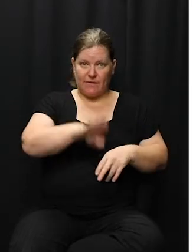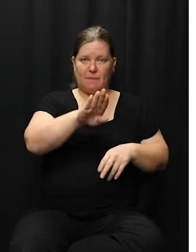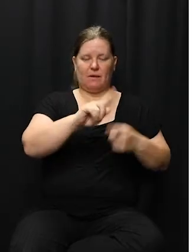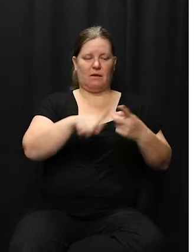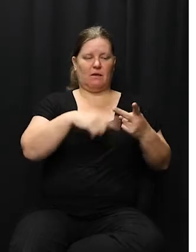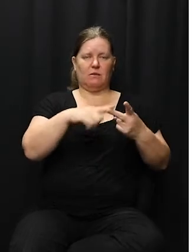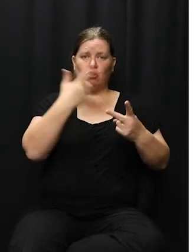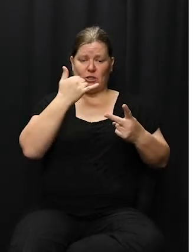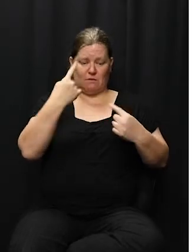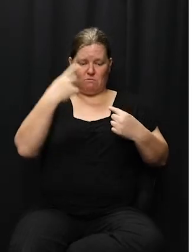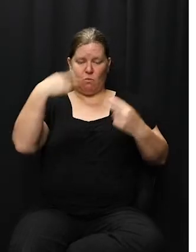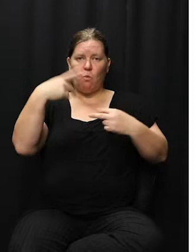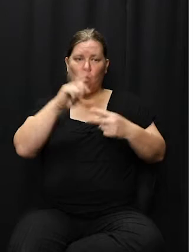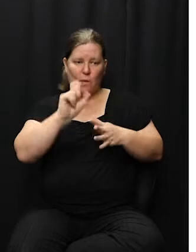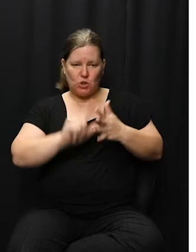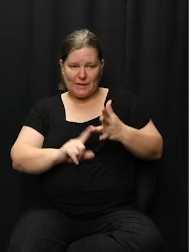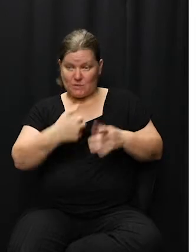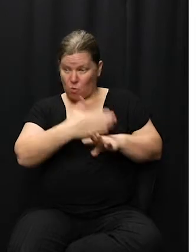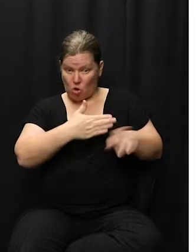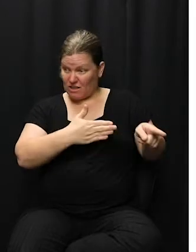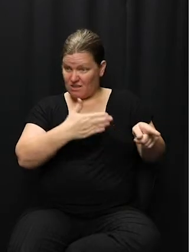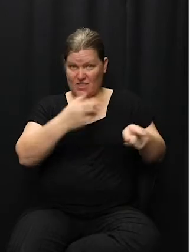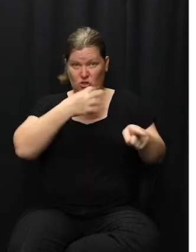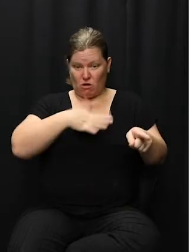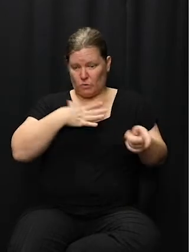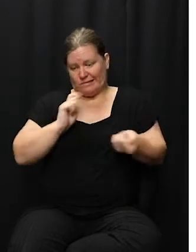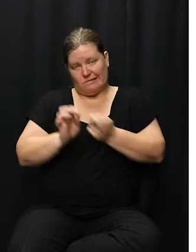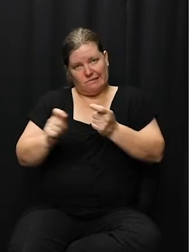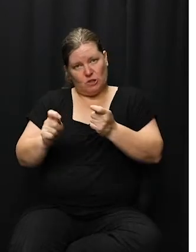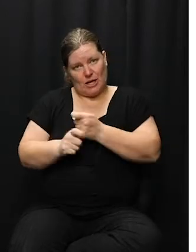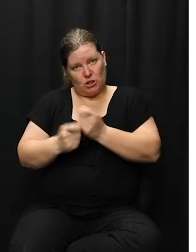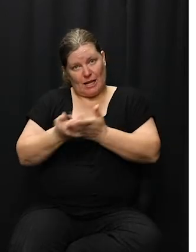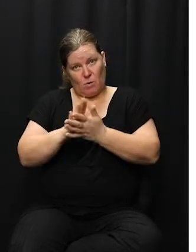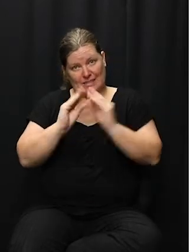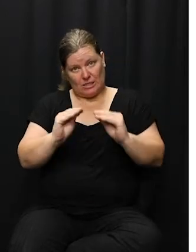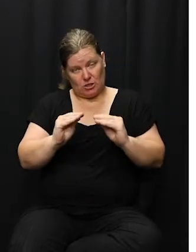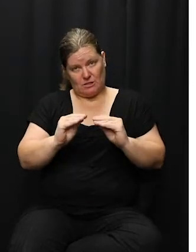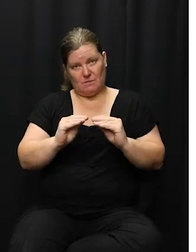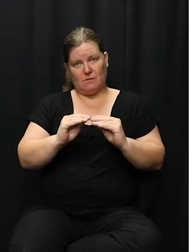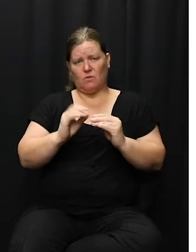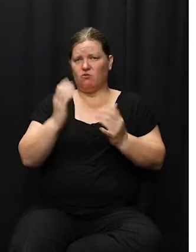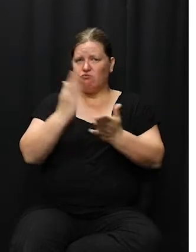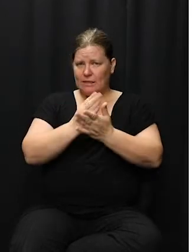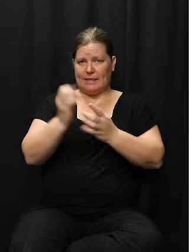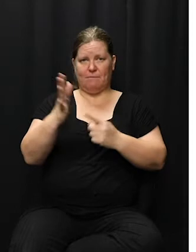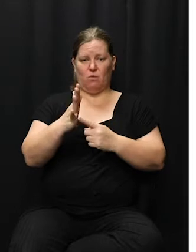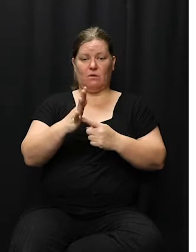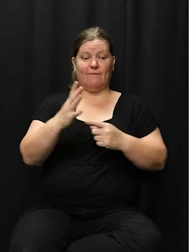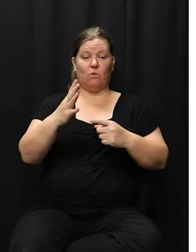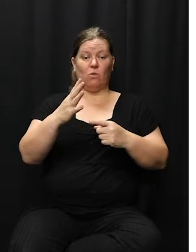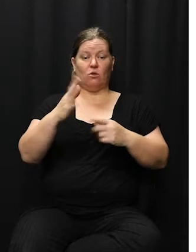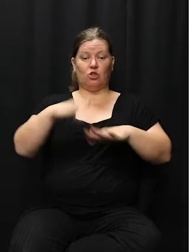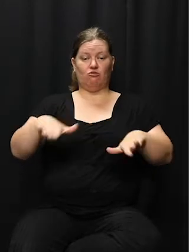and to evaluate ourselves. Is our program having an effect on them? Do we need to change how we're teaching? It's really important